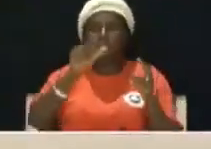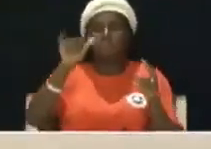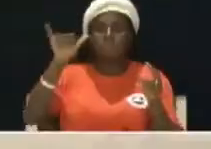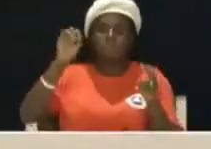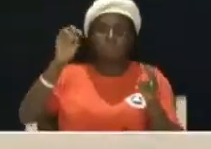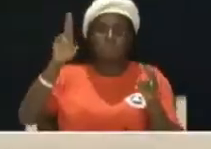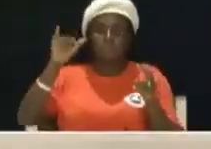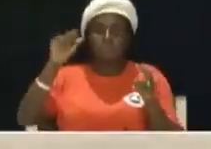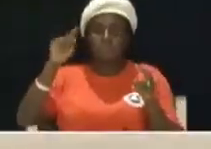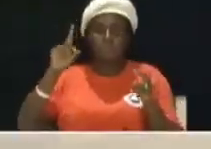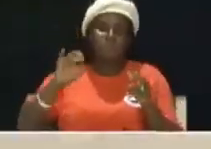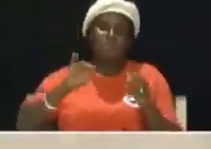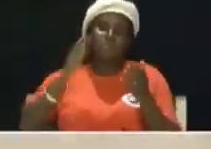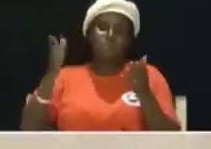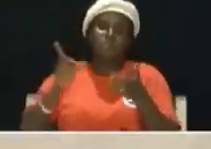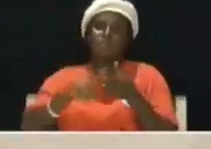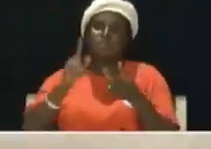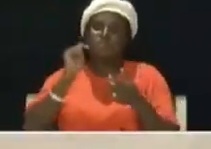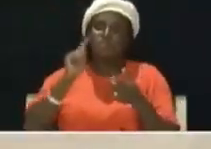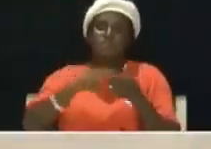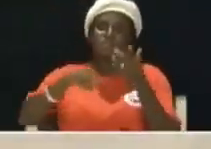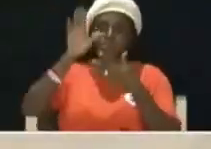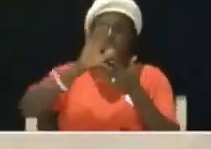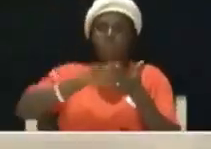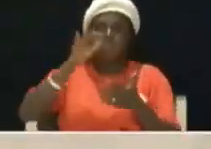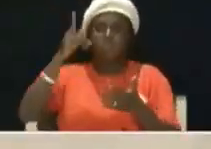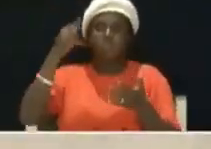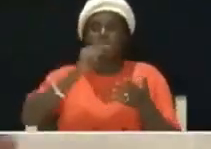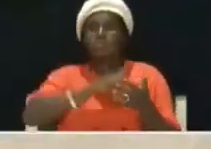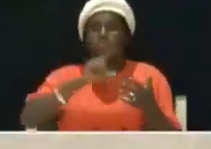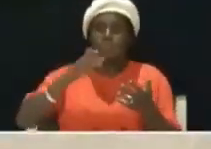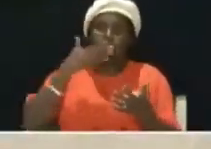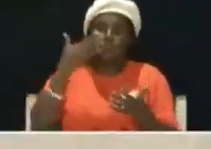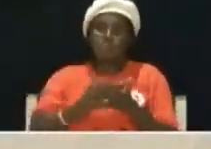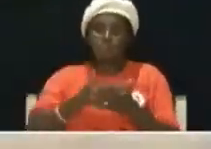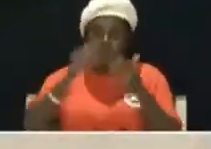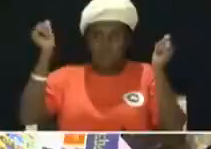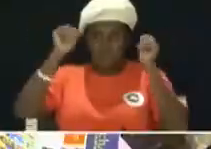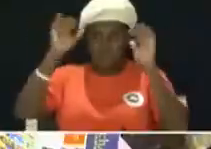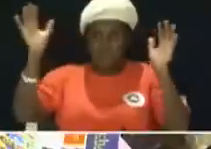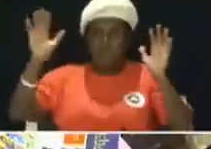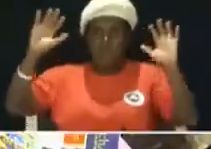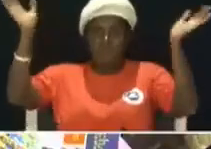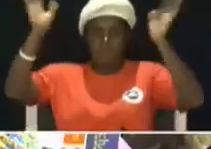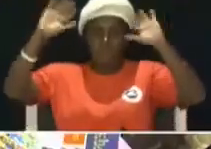to testify to the goodness of God. The Lord is good.